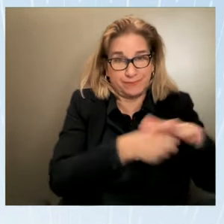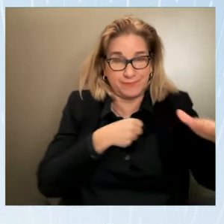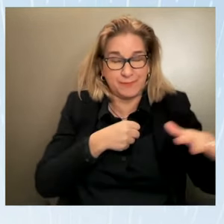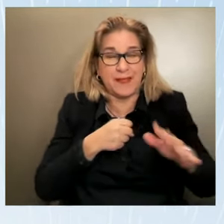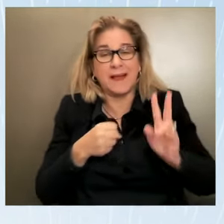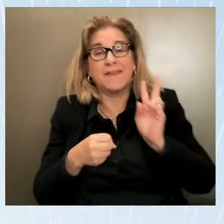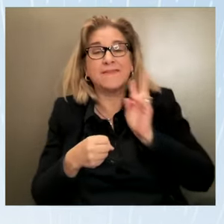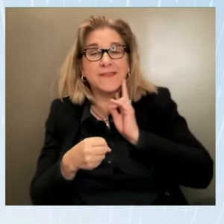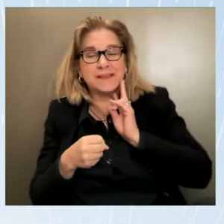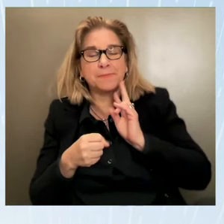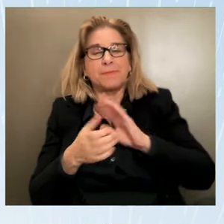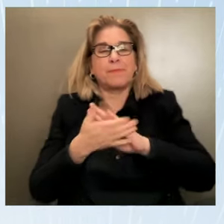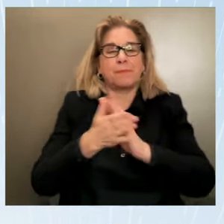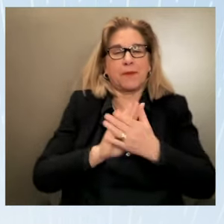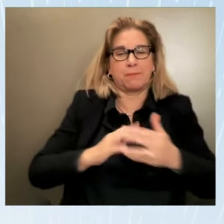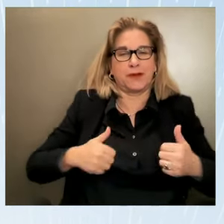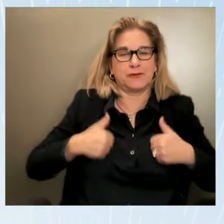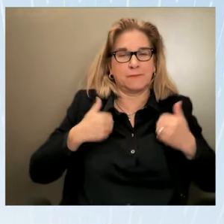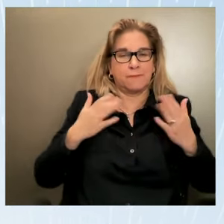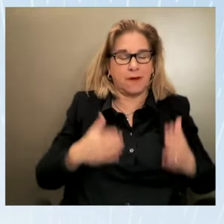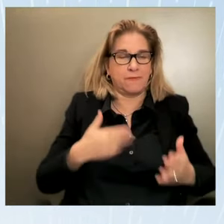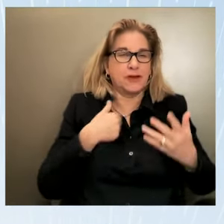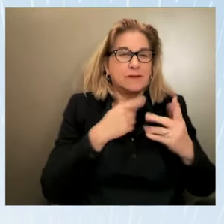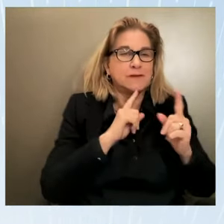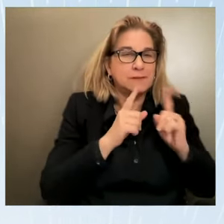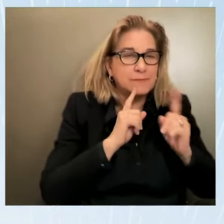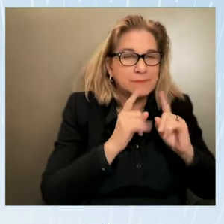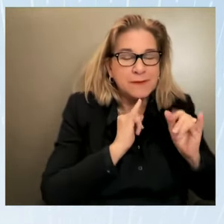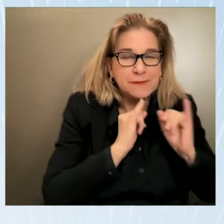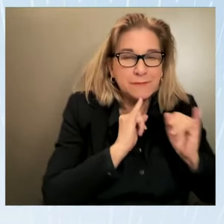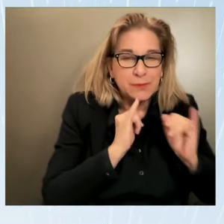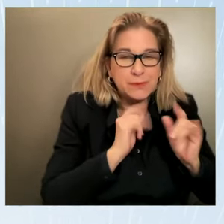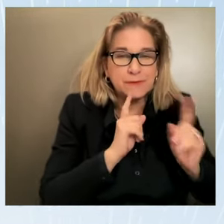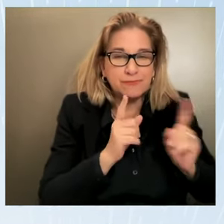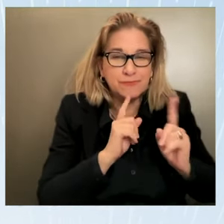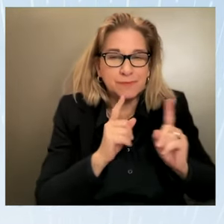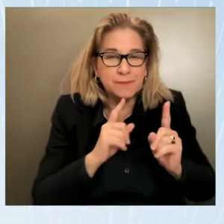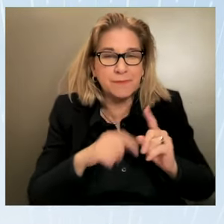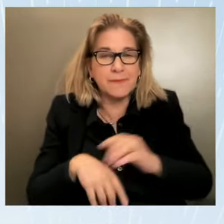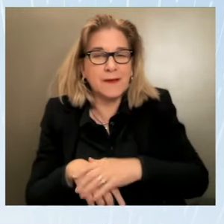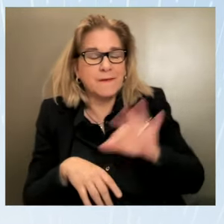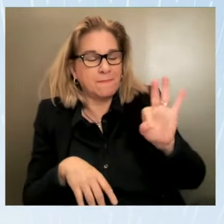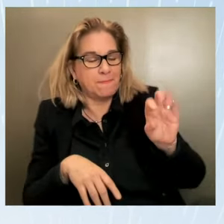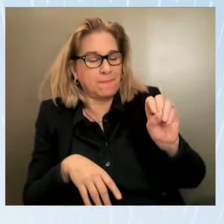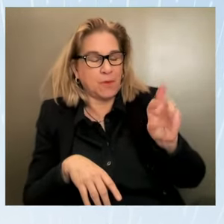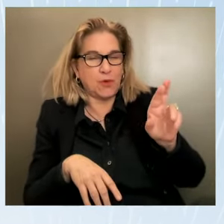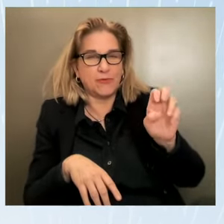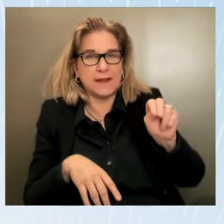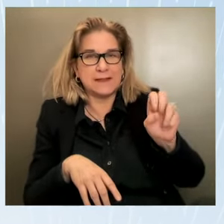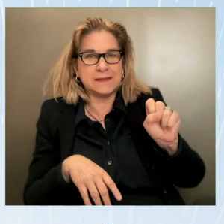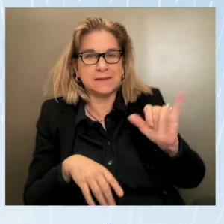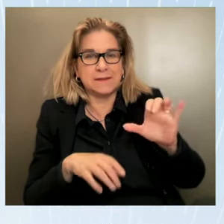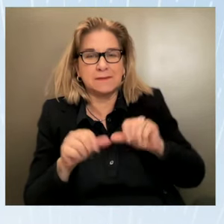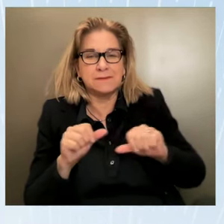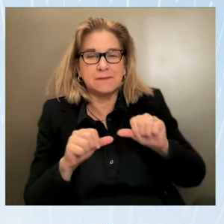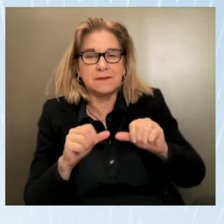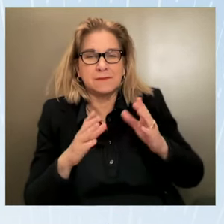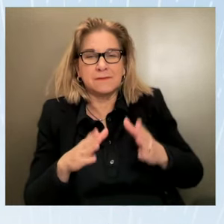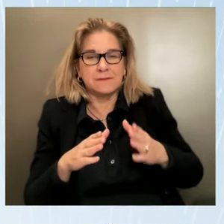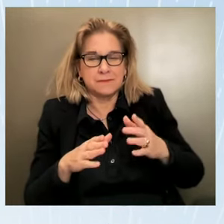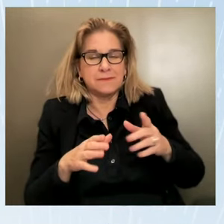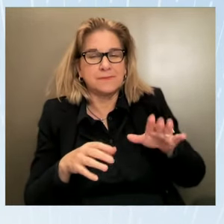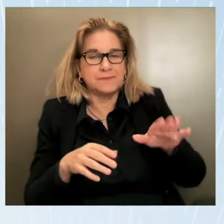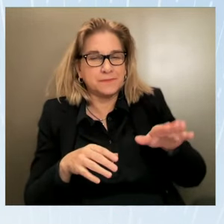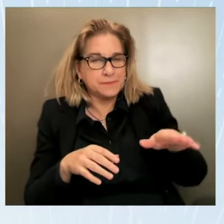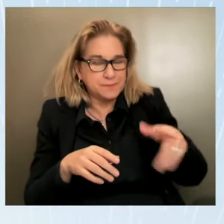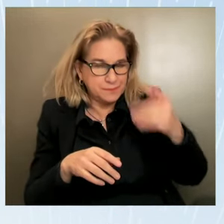specially trained in all the interviewing that we do to account for that age group's development, potential trauma, and